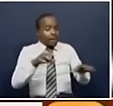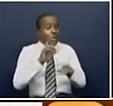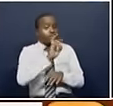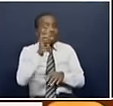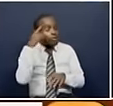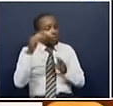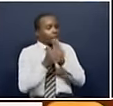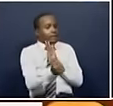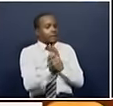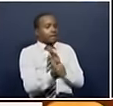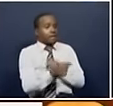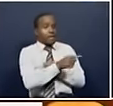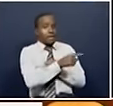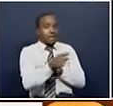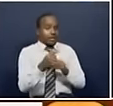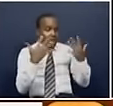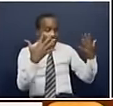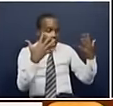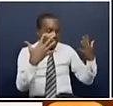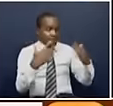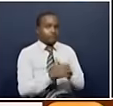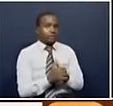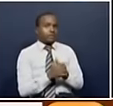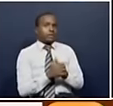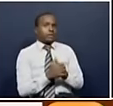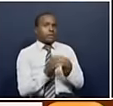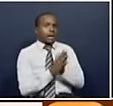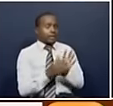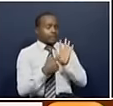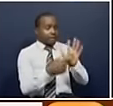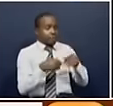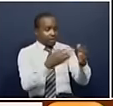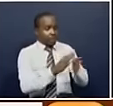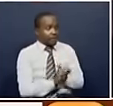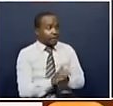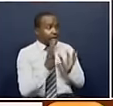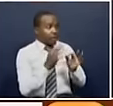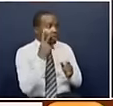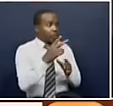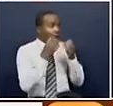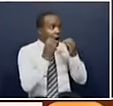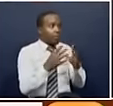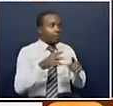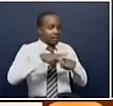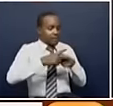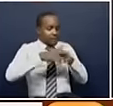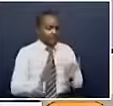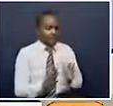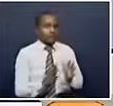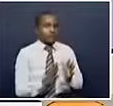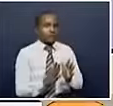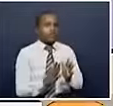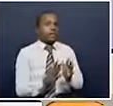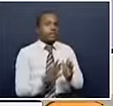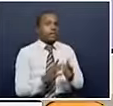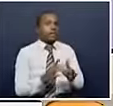You know, these other, you know, hands-on skills. And I'll give a good example. You look at how many engineers we have churned out, but think